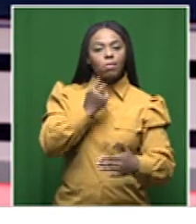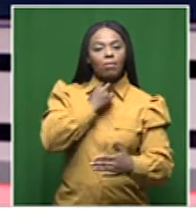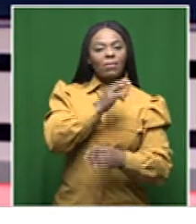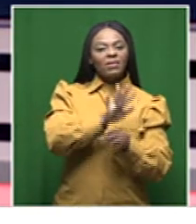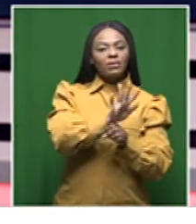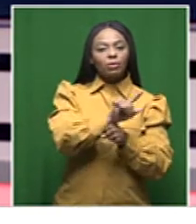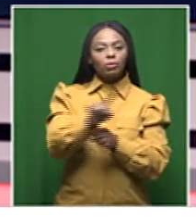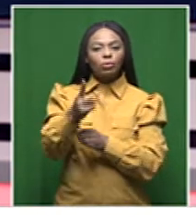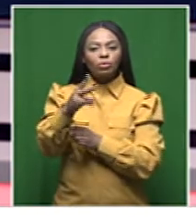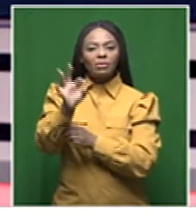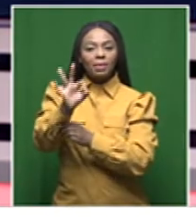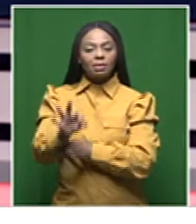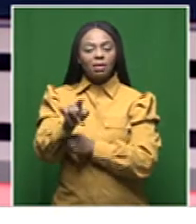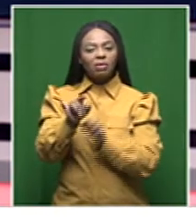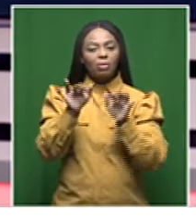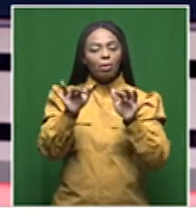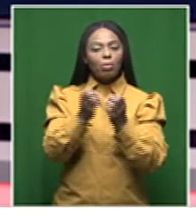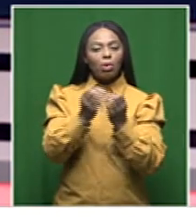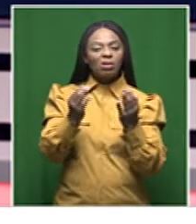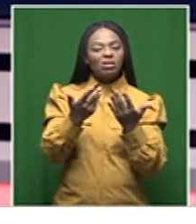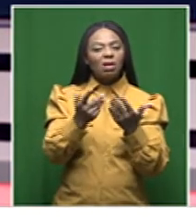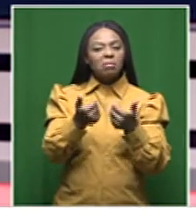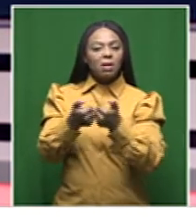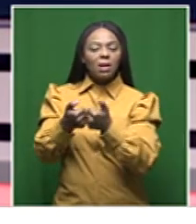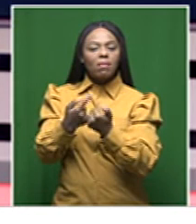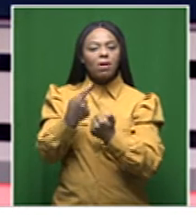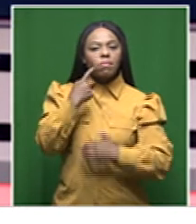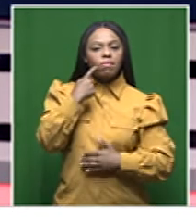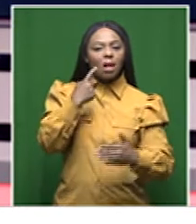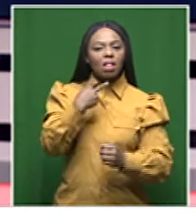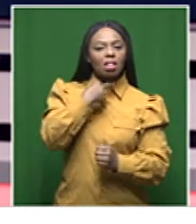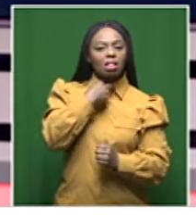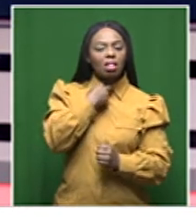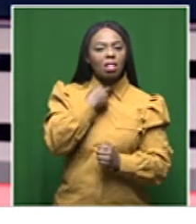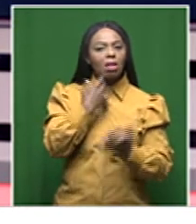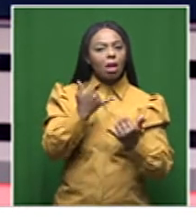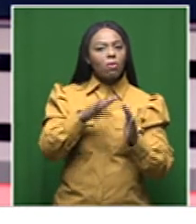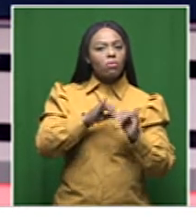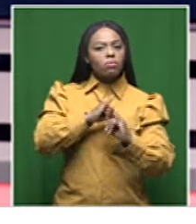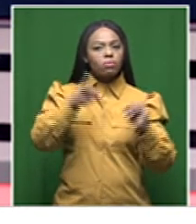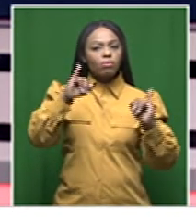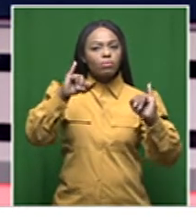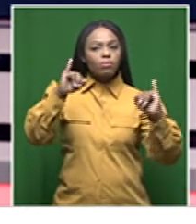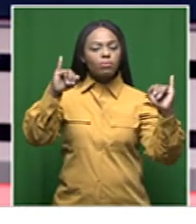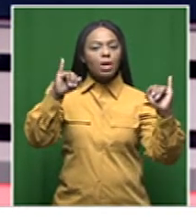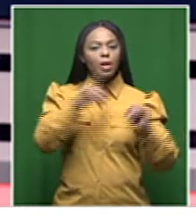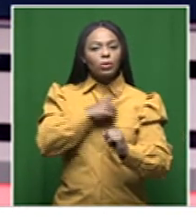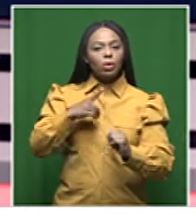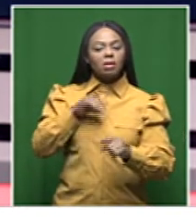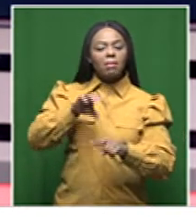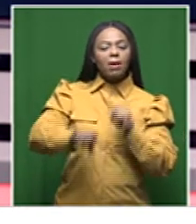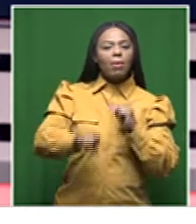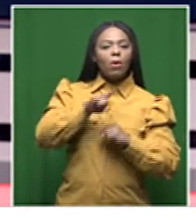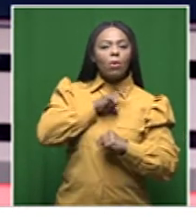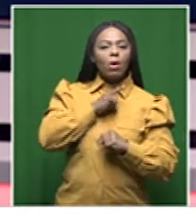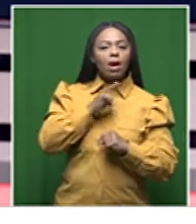population. That's 1 in every 6 couples. What is worrisome is that the number keeps rising and doctors are uncovering more causes of